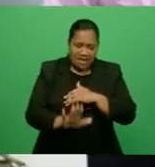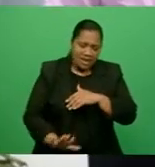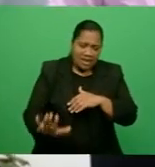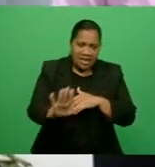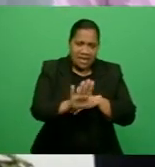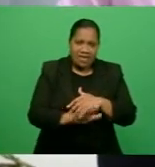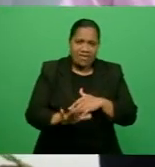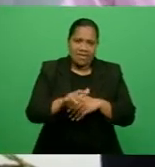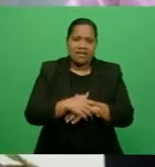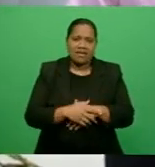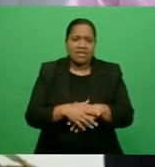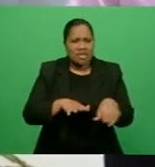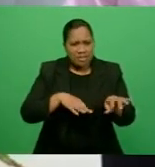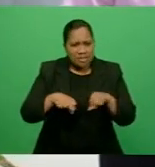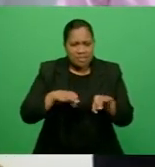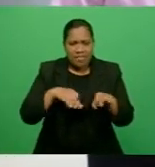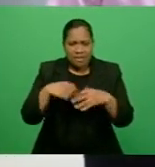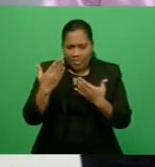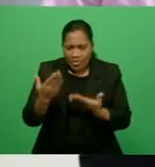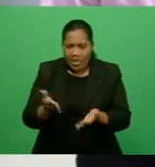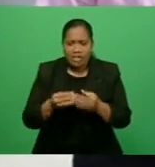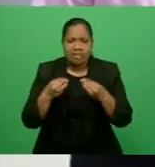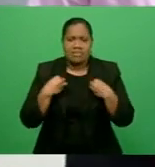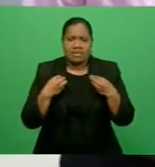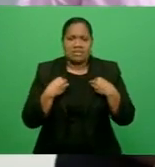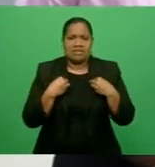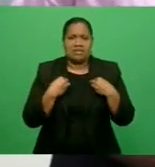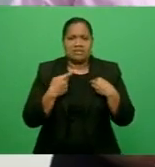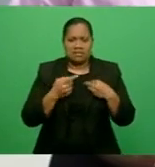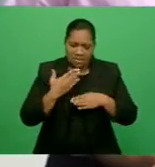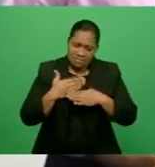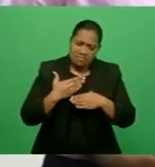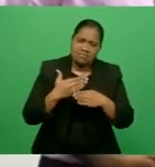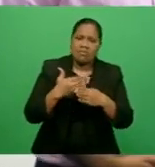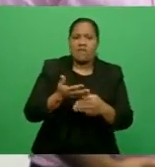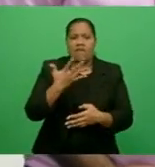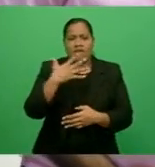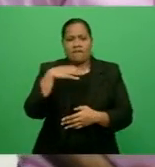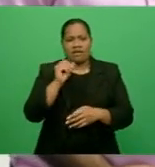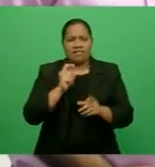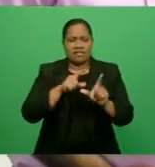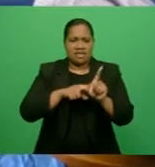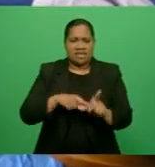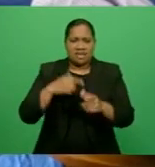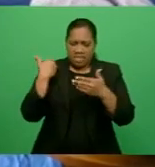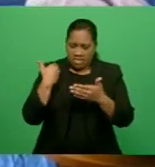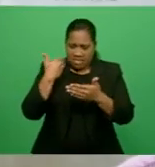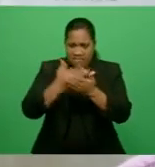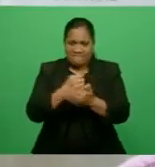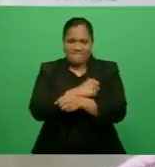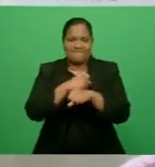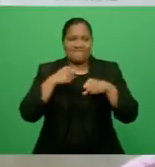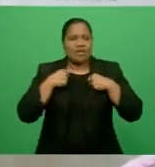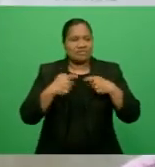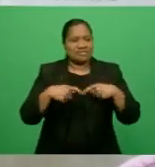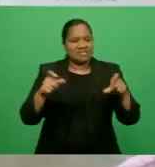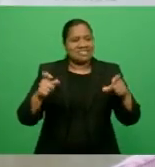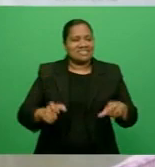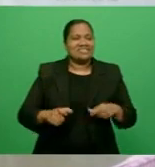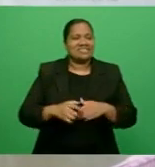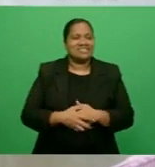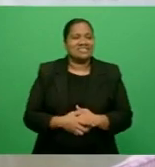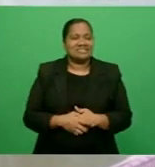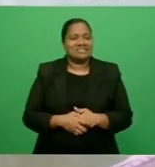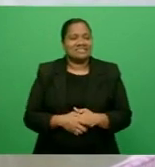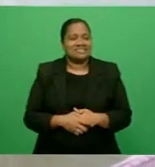also planning to honour those businesses that have been in operation for over 50 years in our capital city. We'll also be having the